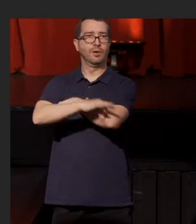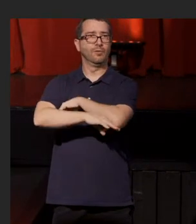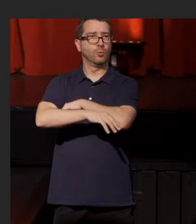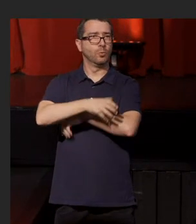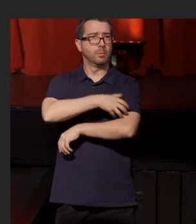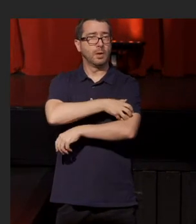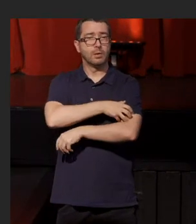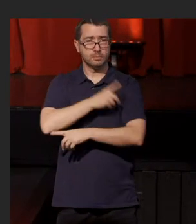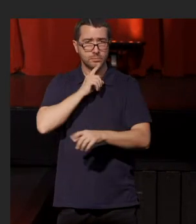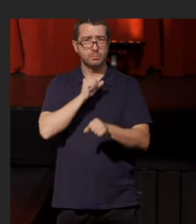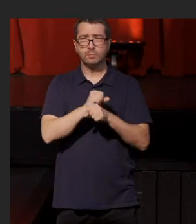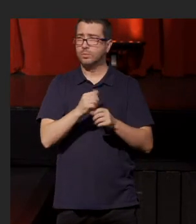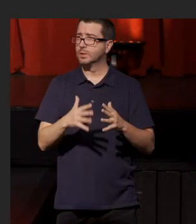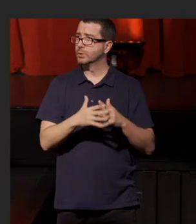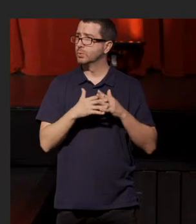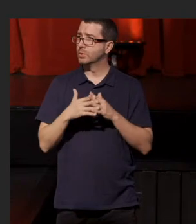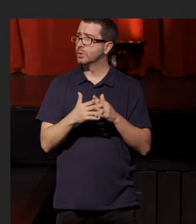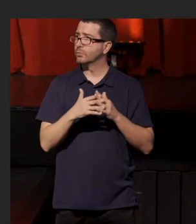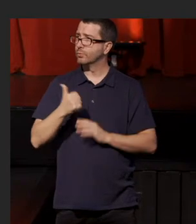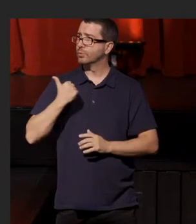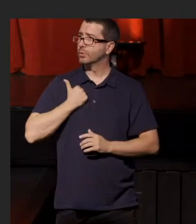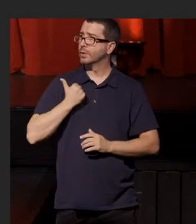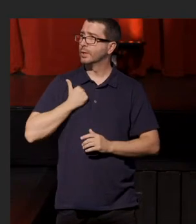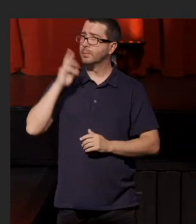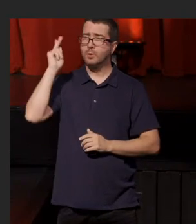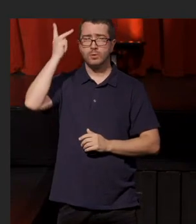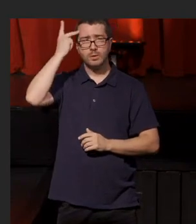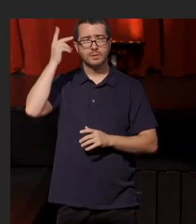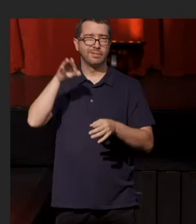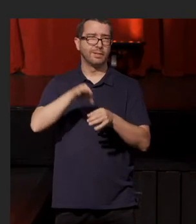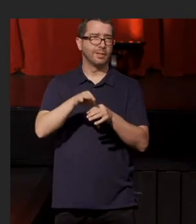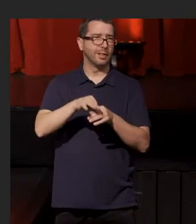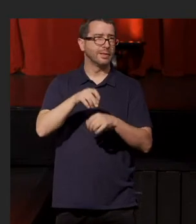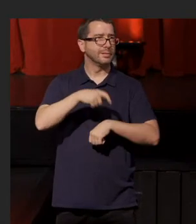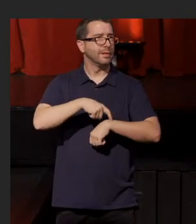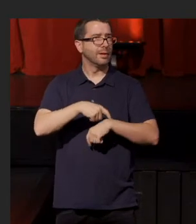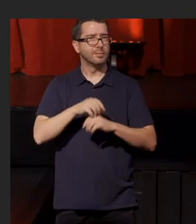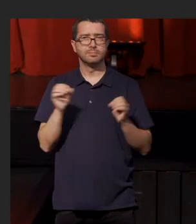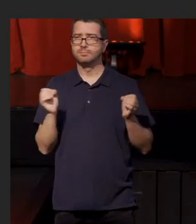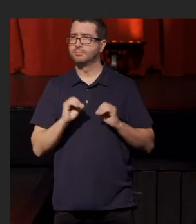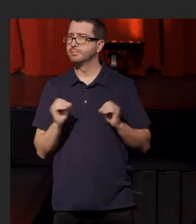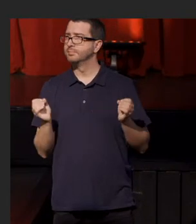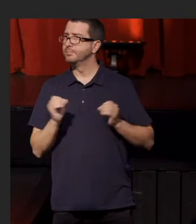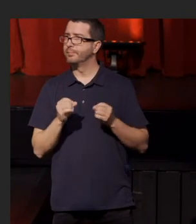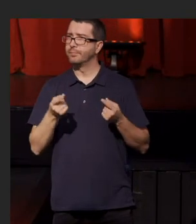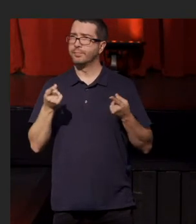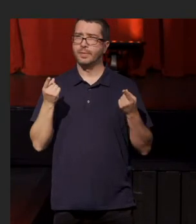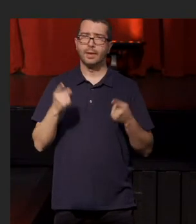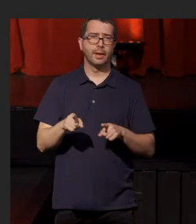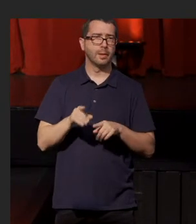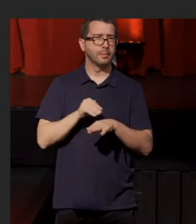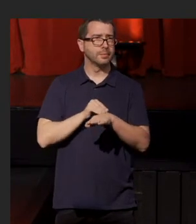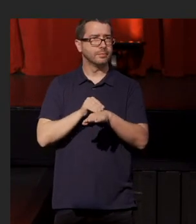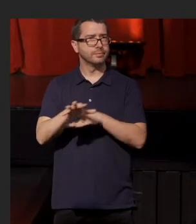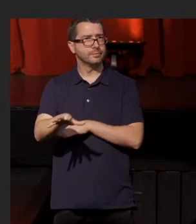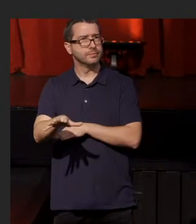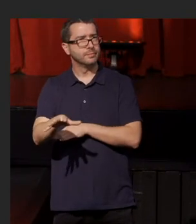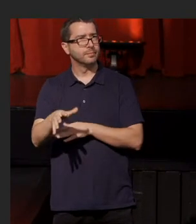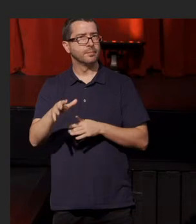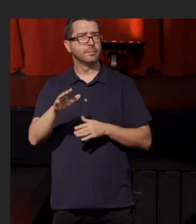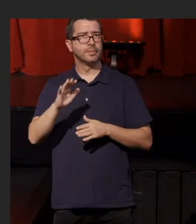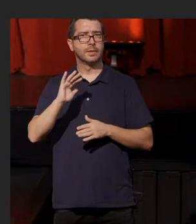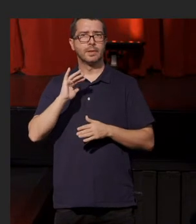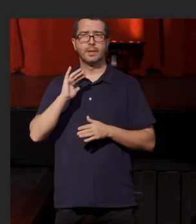on Canadian politics. Now, it wasn't an election time. There was nothing there that might have impinged one of